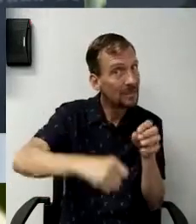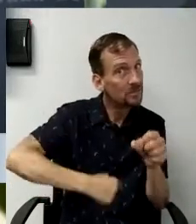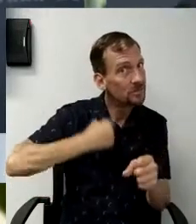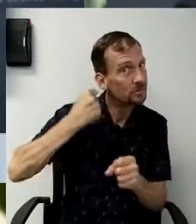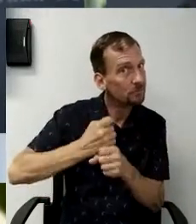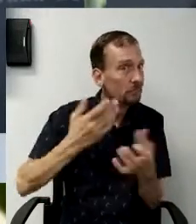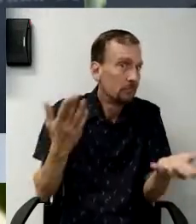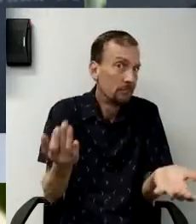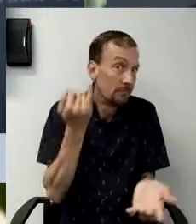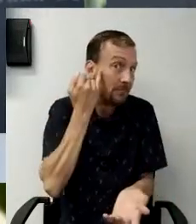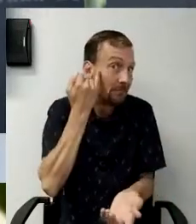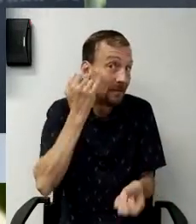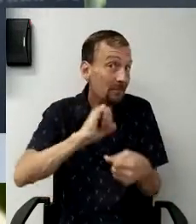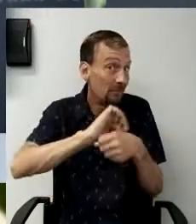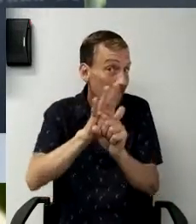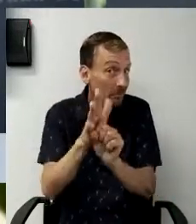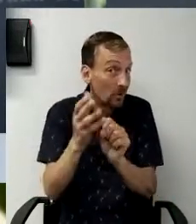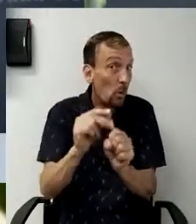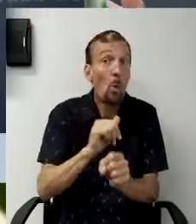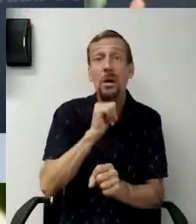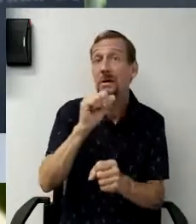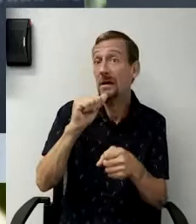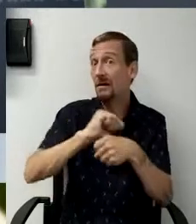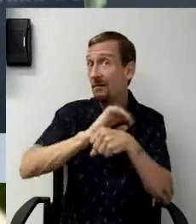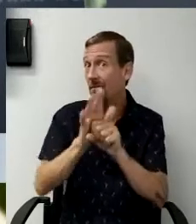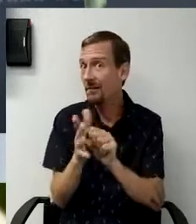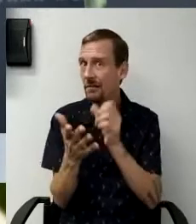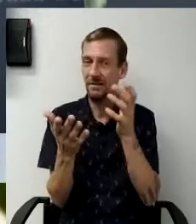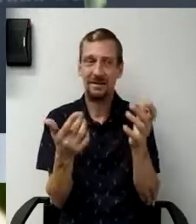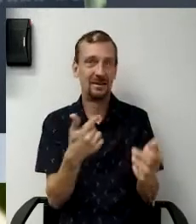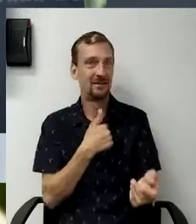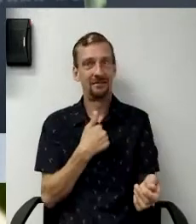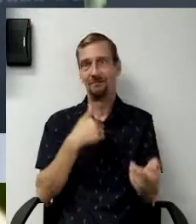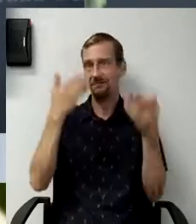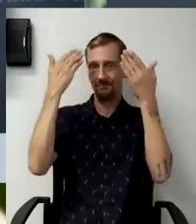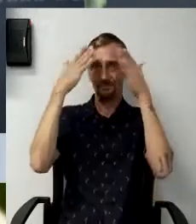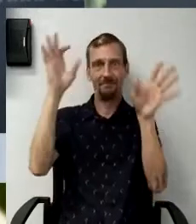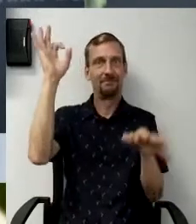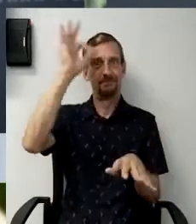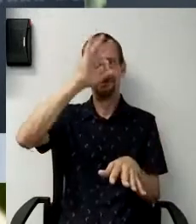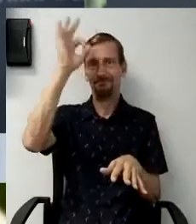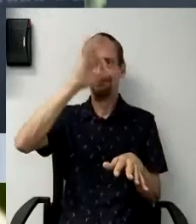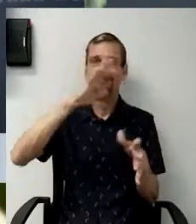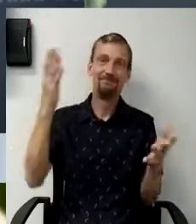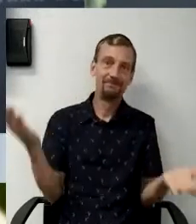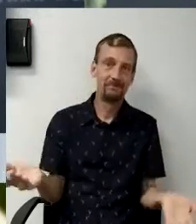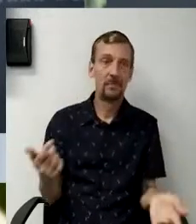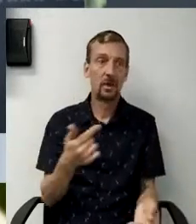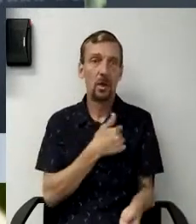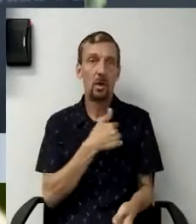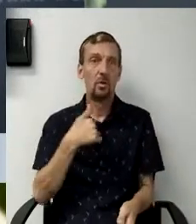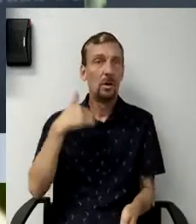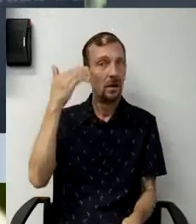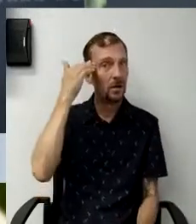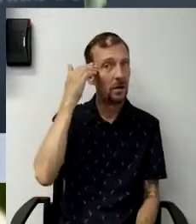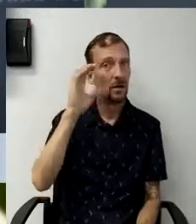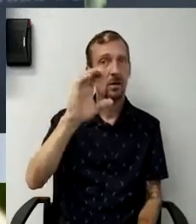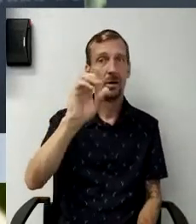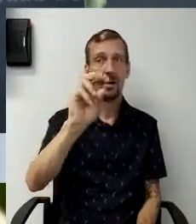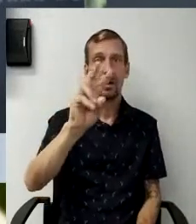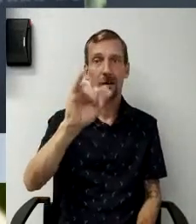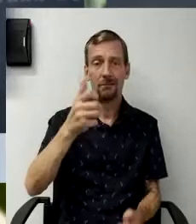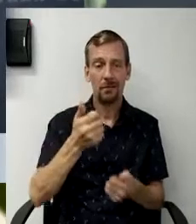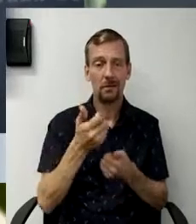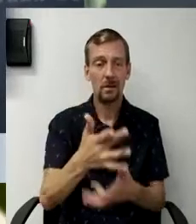if not for COVID? And we don't know that, because we also hear that COVID causes heart attacks,